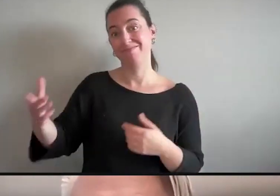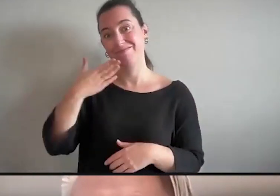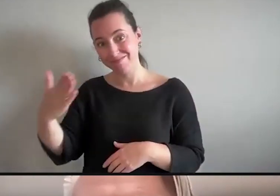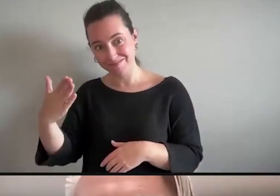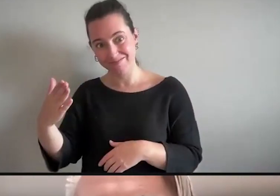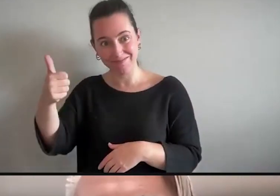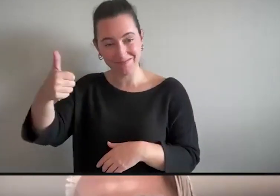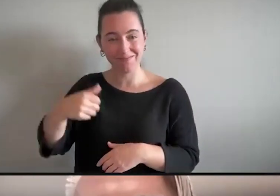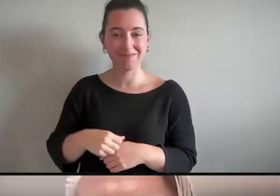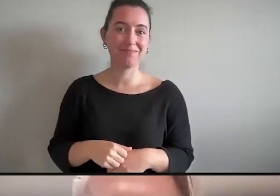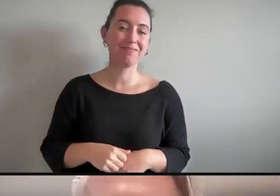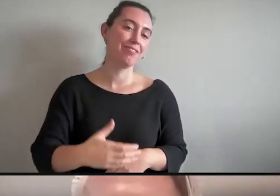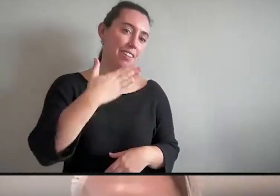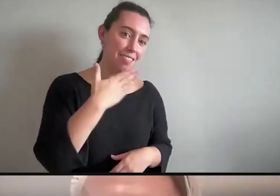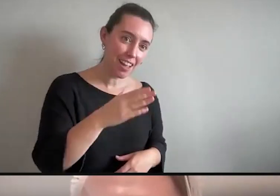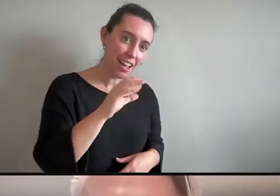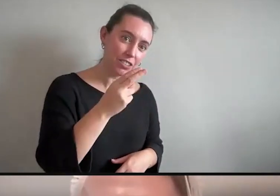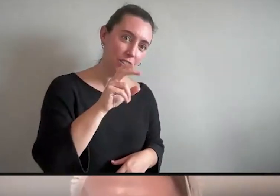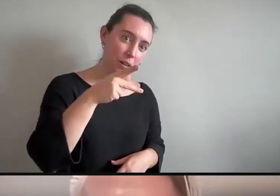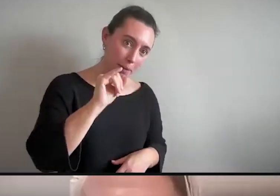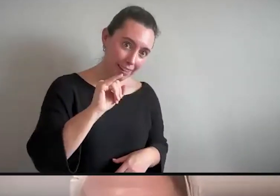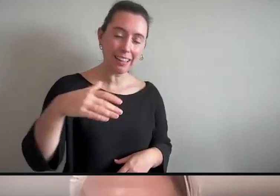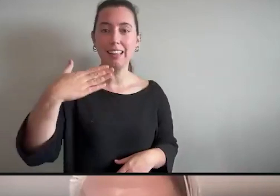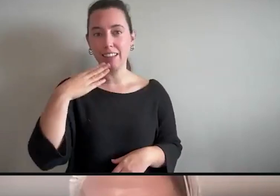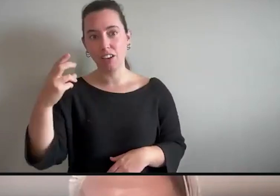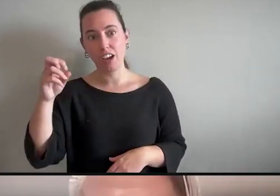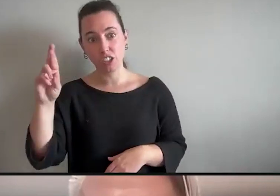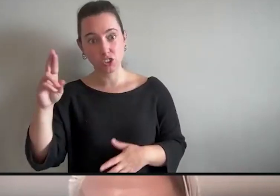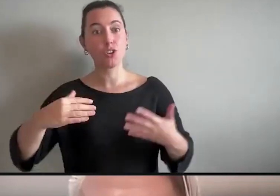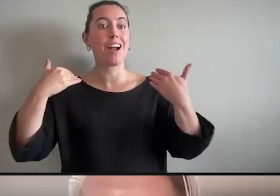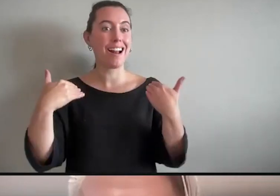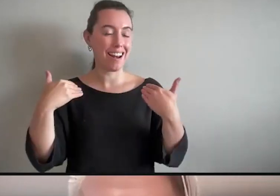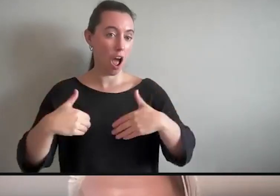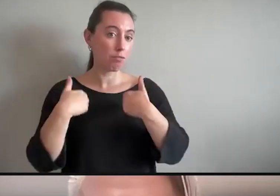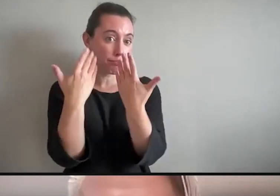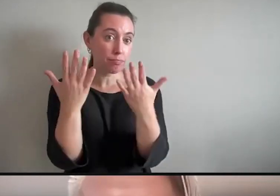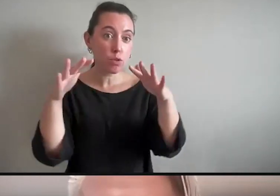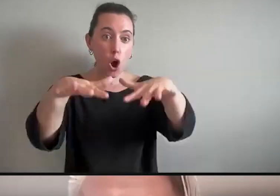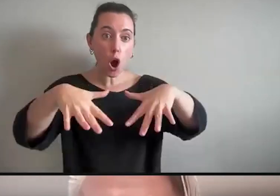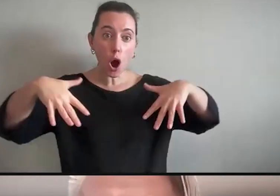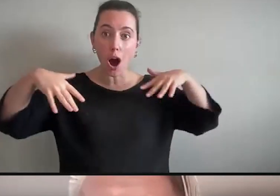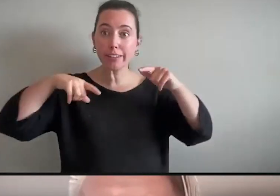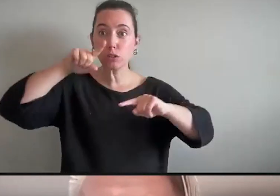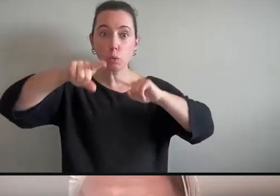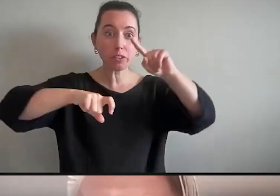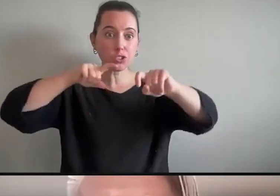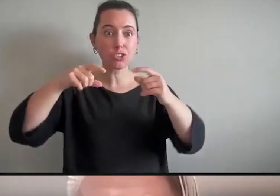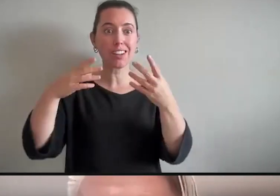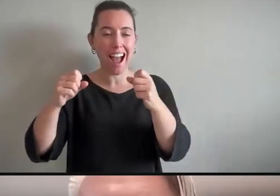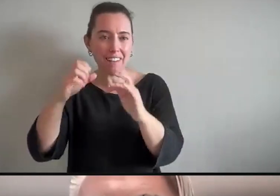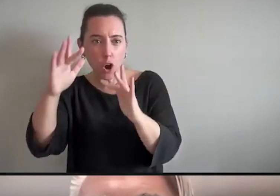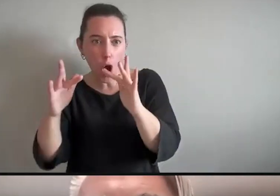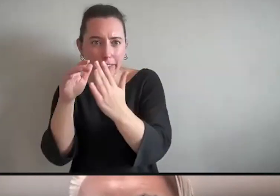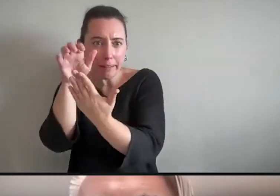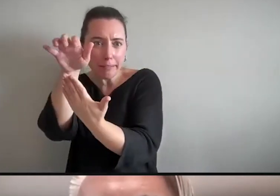much. Thank you very much. And so now we open up the floor for questions from the audience, and we have an online question that is a bit long, but it's